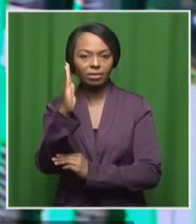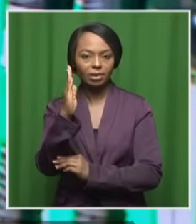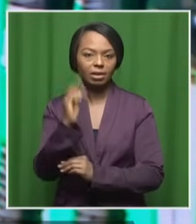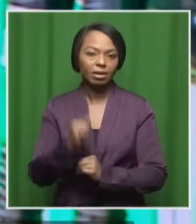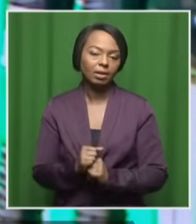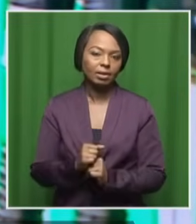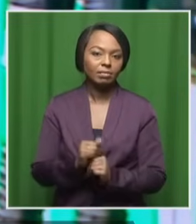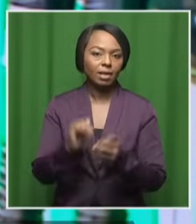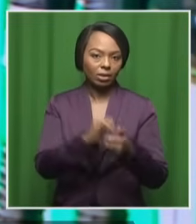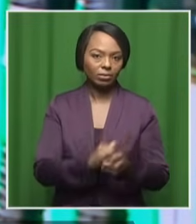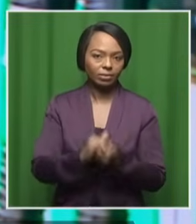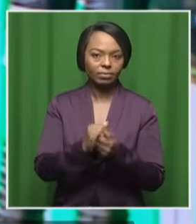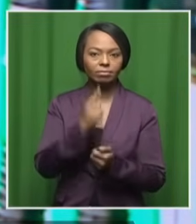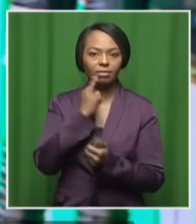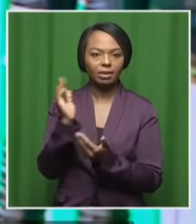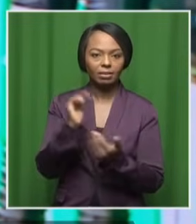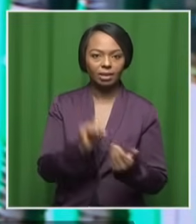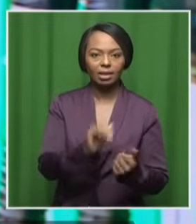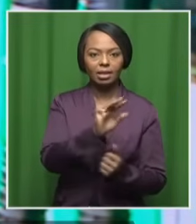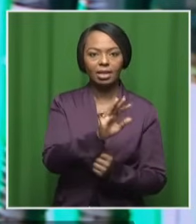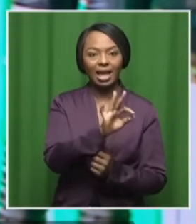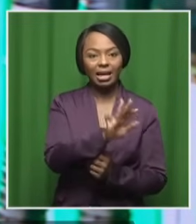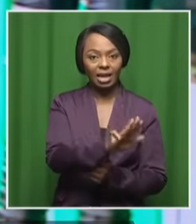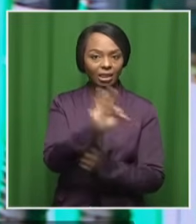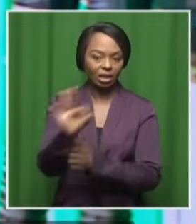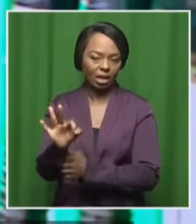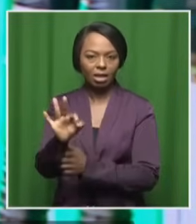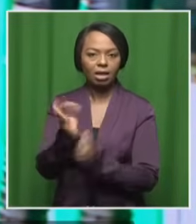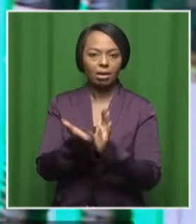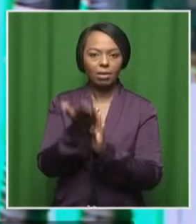the price of 93 unleaded to go up by